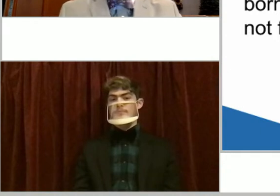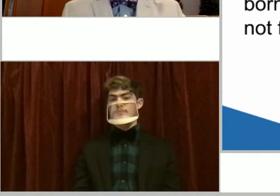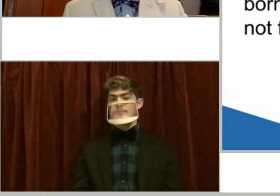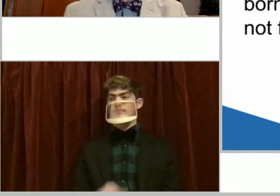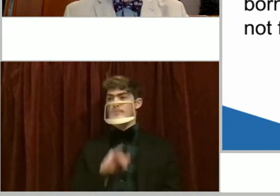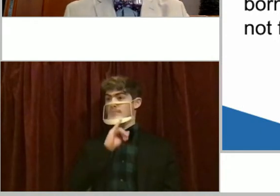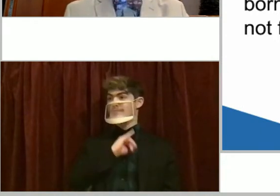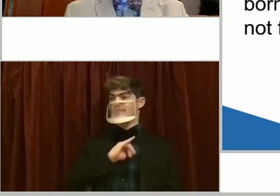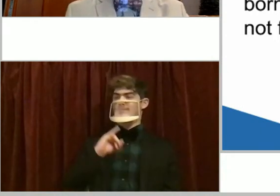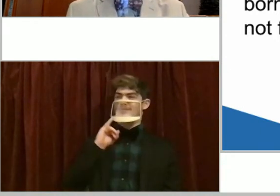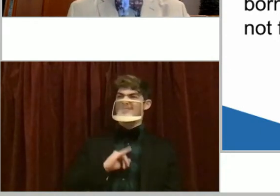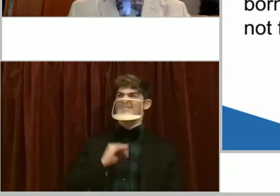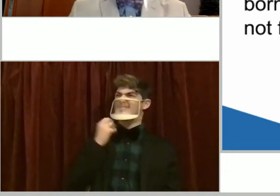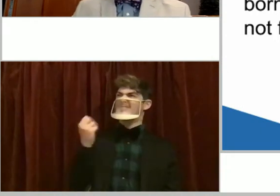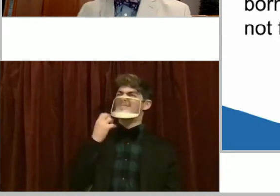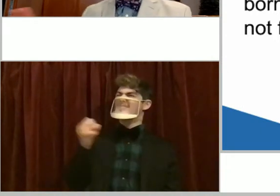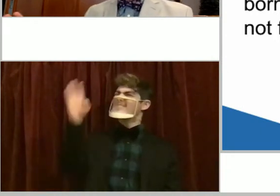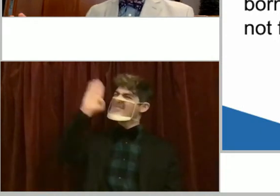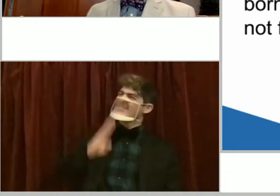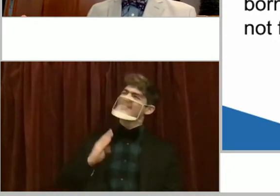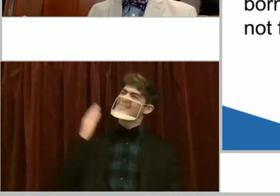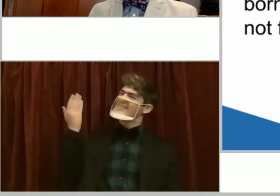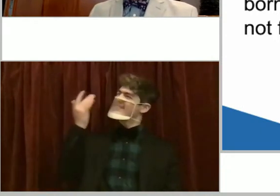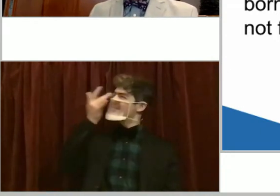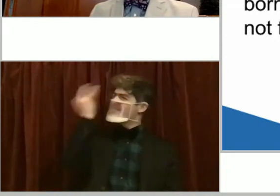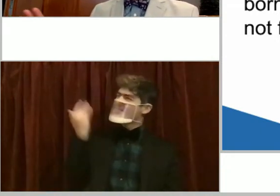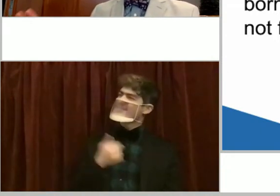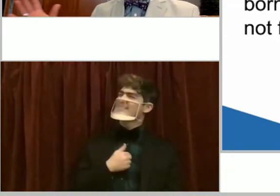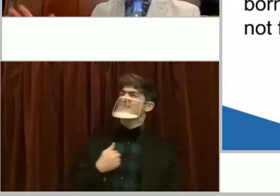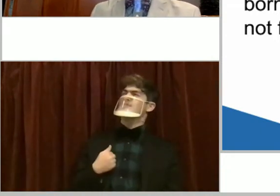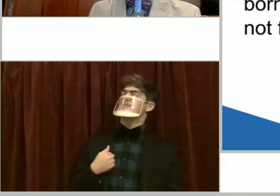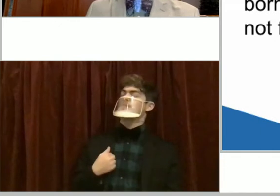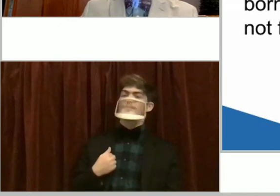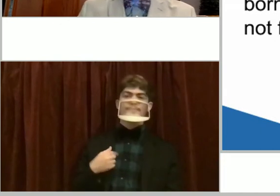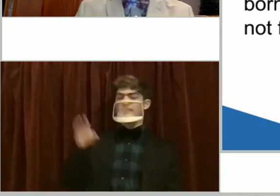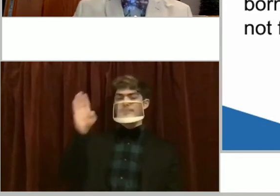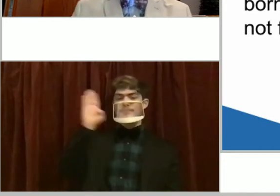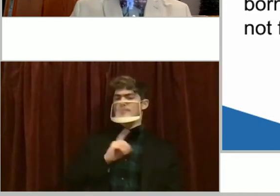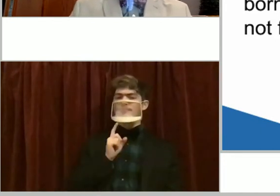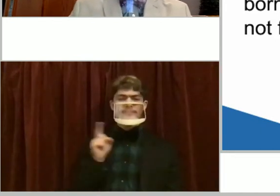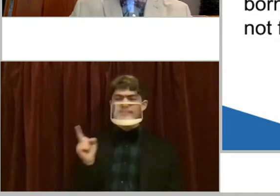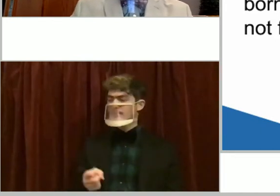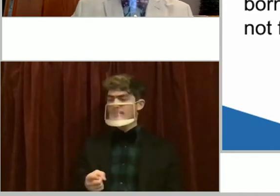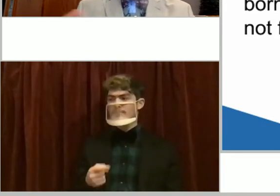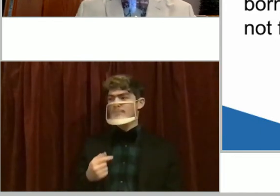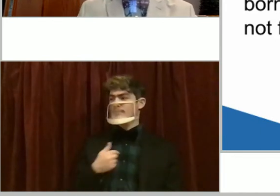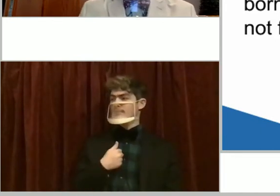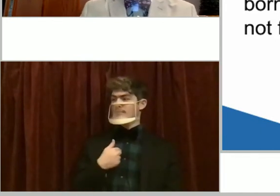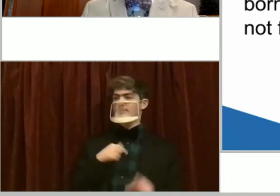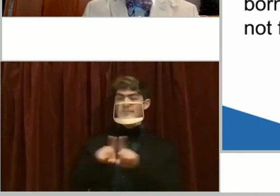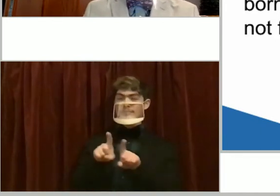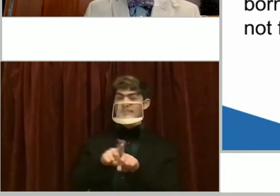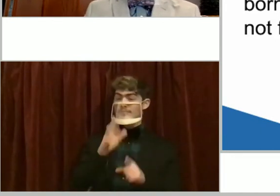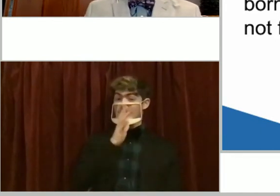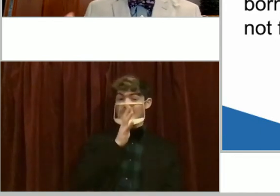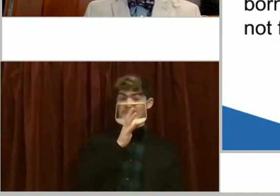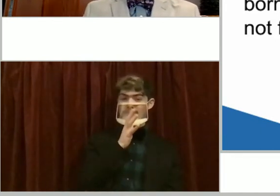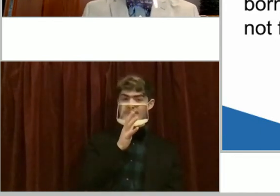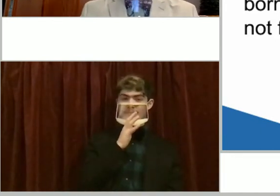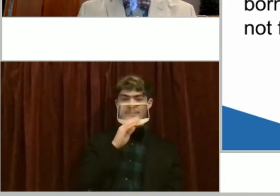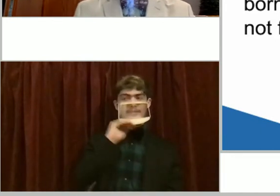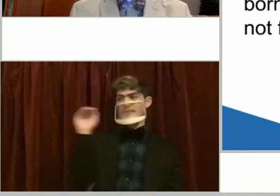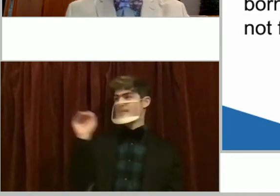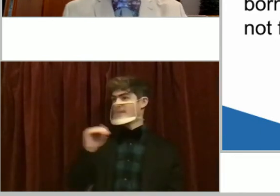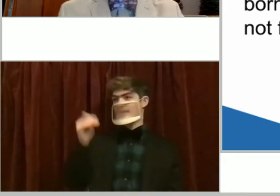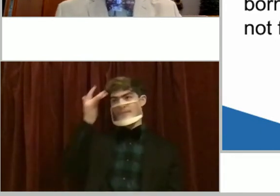forgetting them and abandoning them. But God responds to them with this image: "Can a mother forget the baby